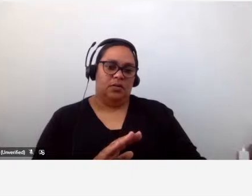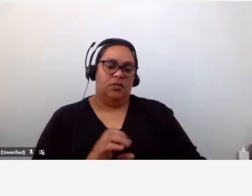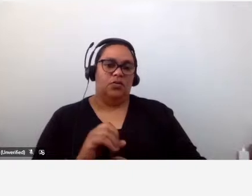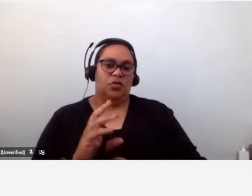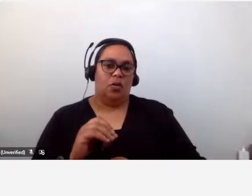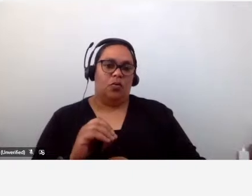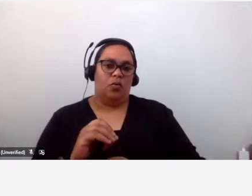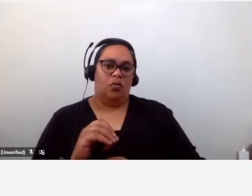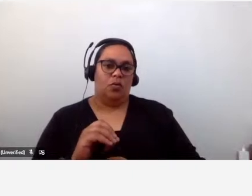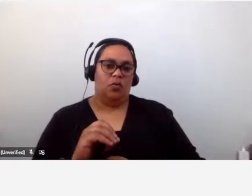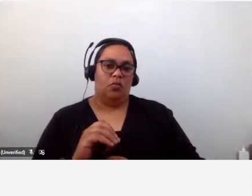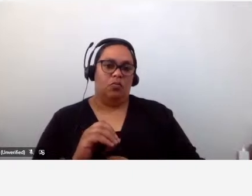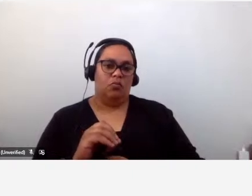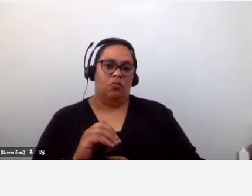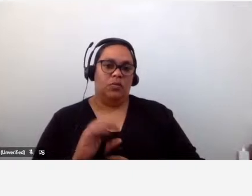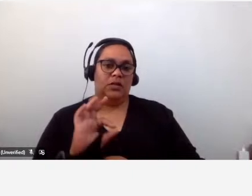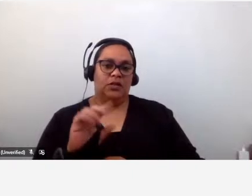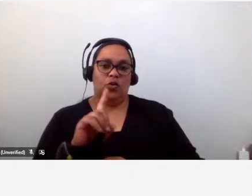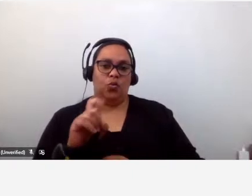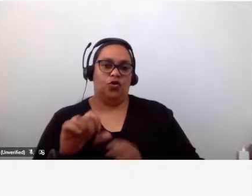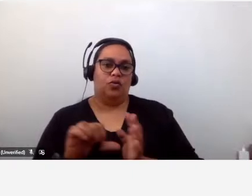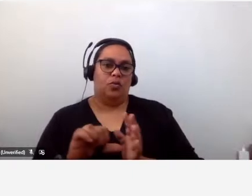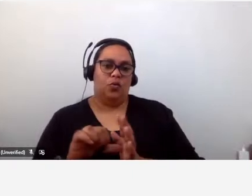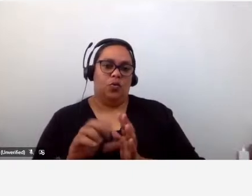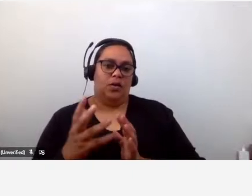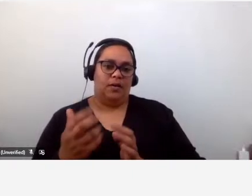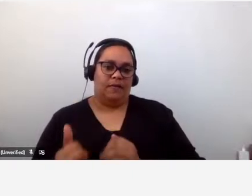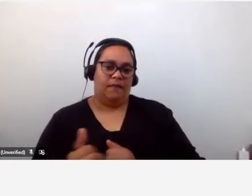So that question is important.